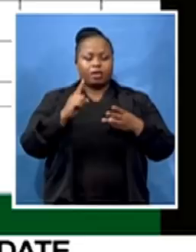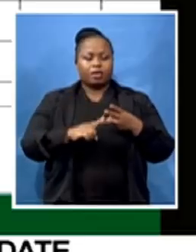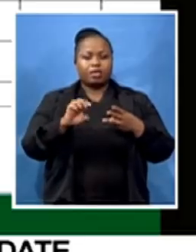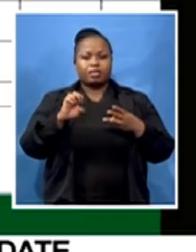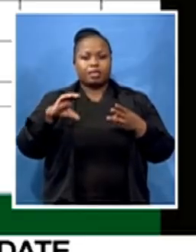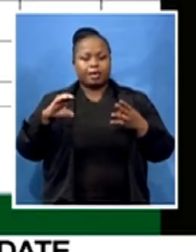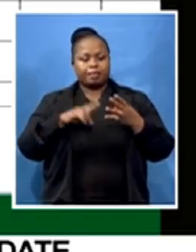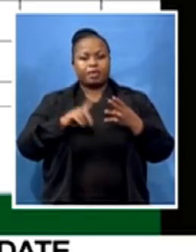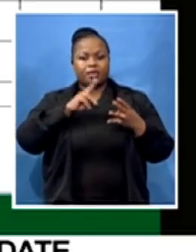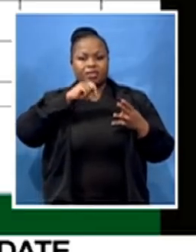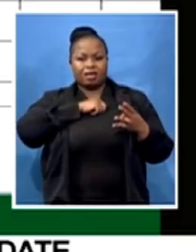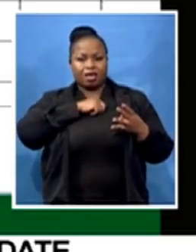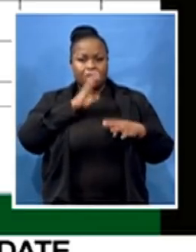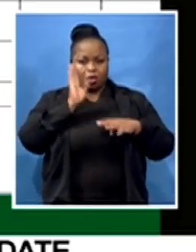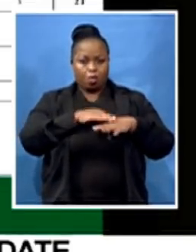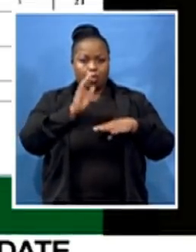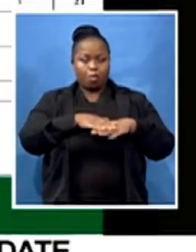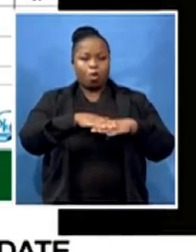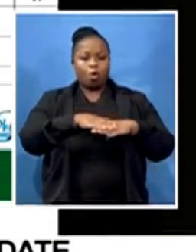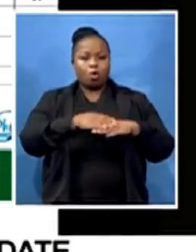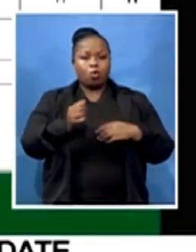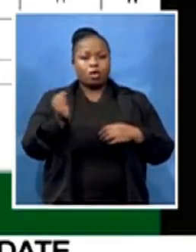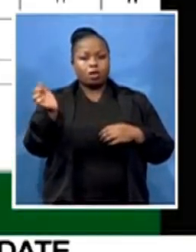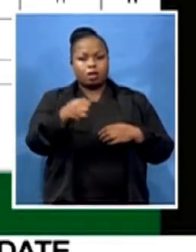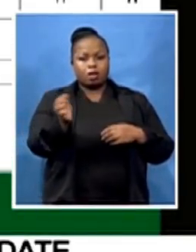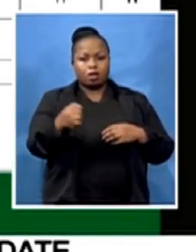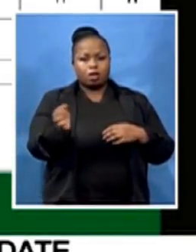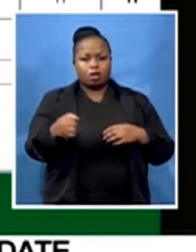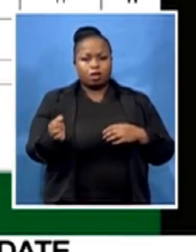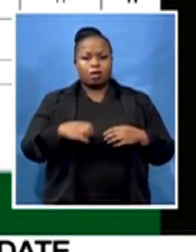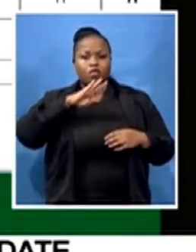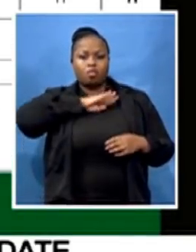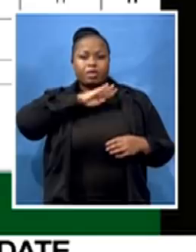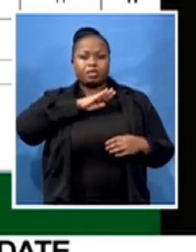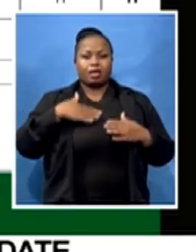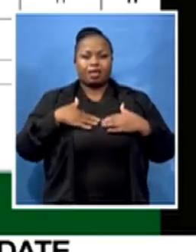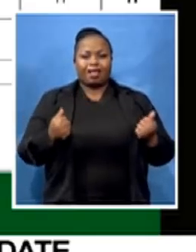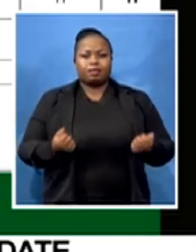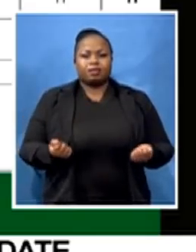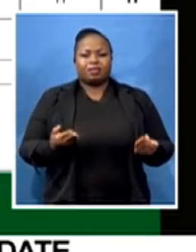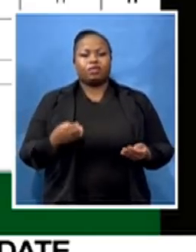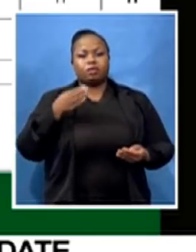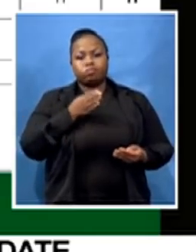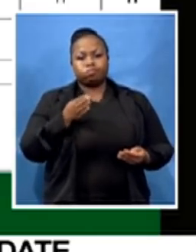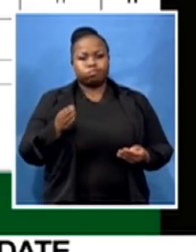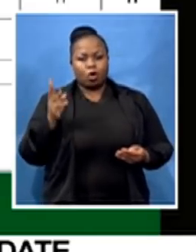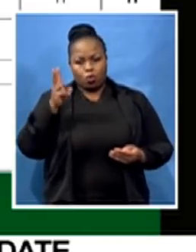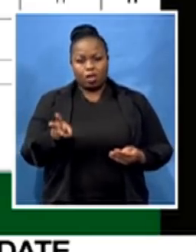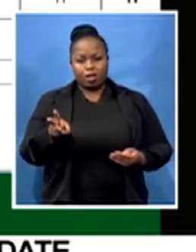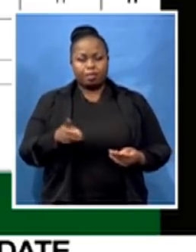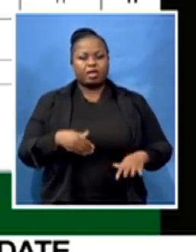the reinforcement. But that's already work that's already going on in the various